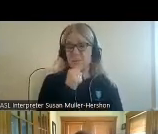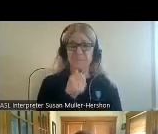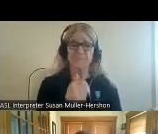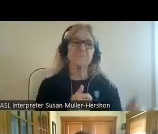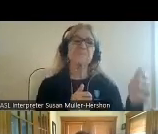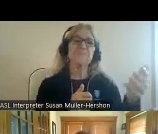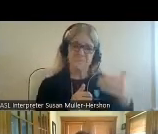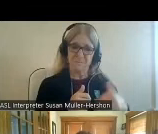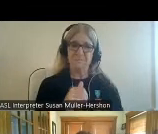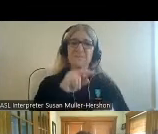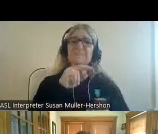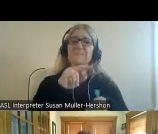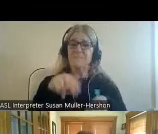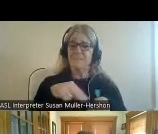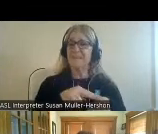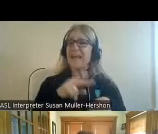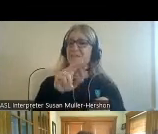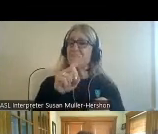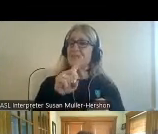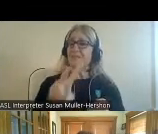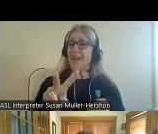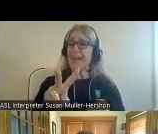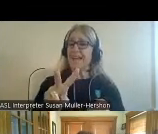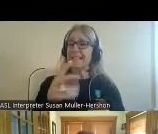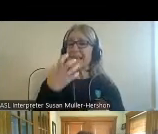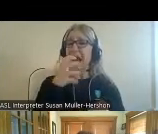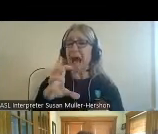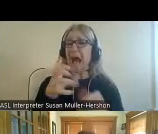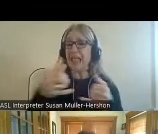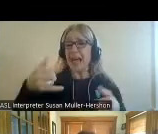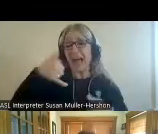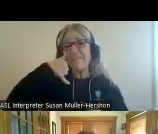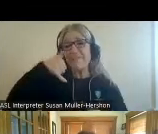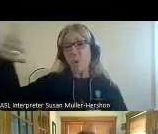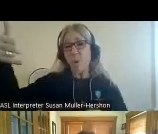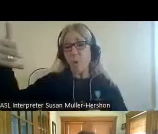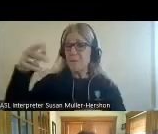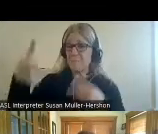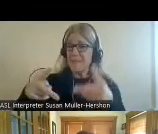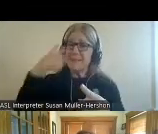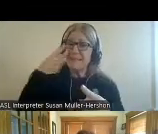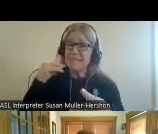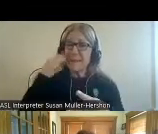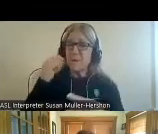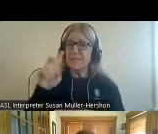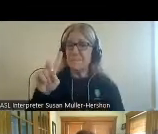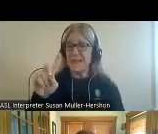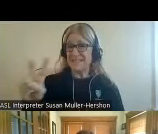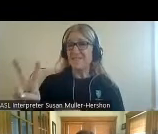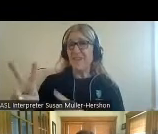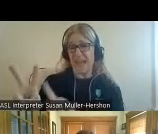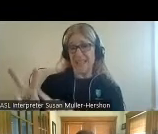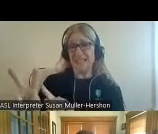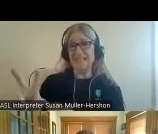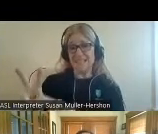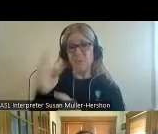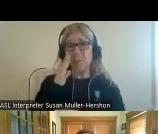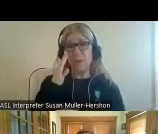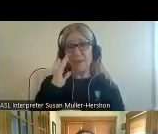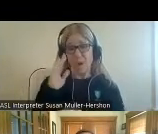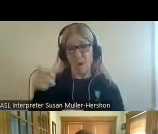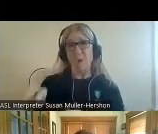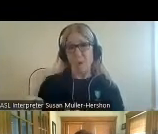the Domestic Violence Hotline has resources for people who are experiencing domestic violence. We know that the rates of these incidents